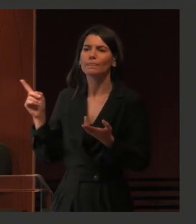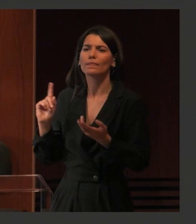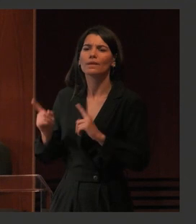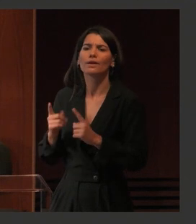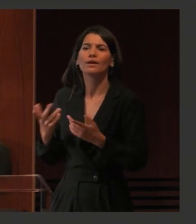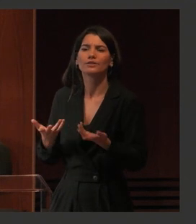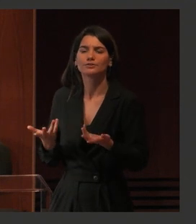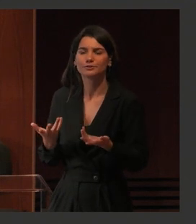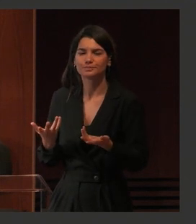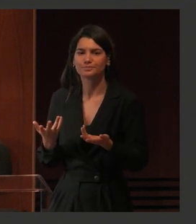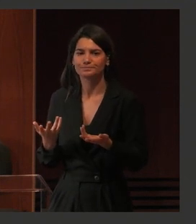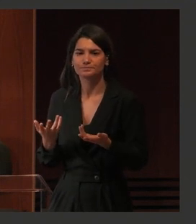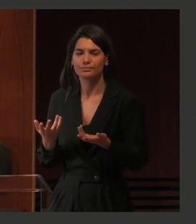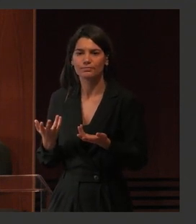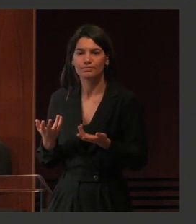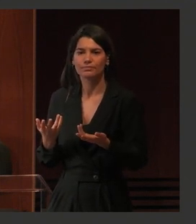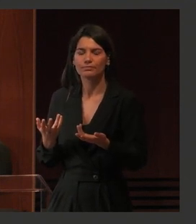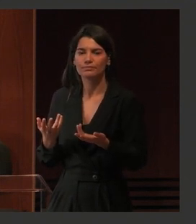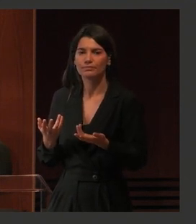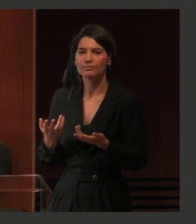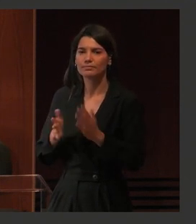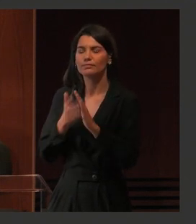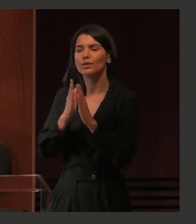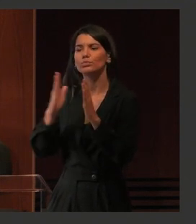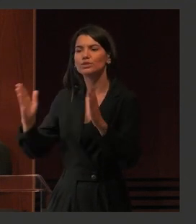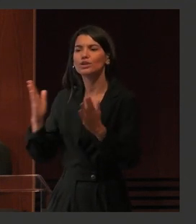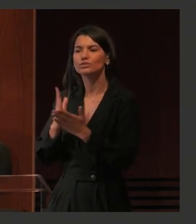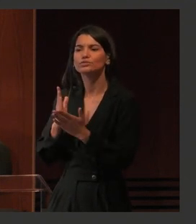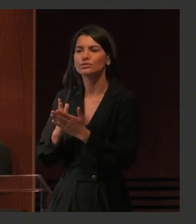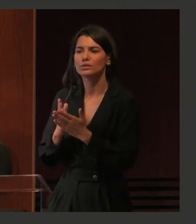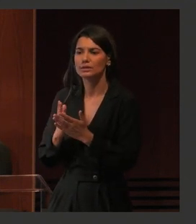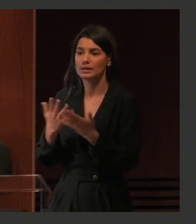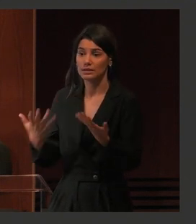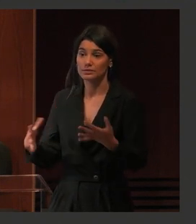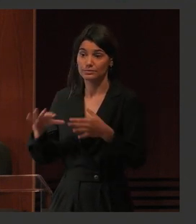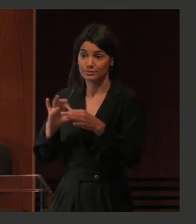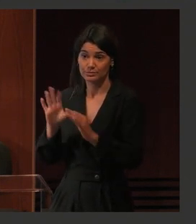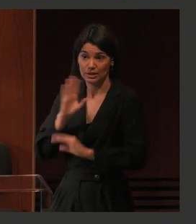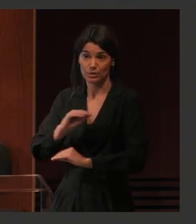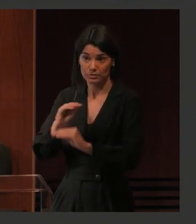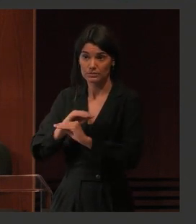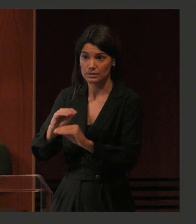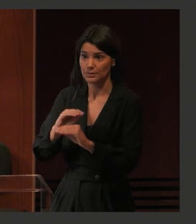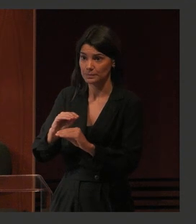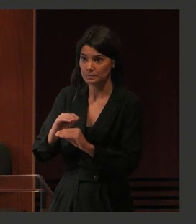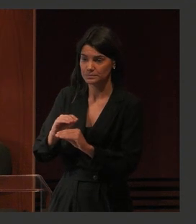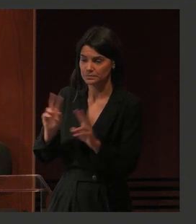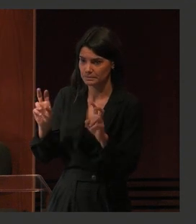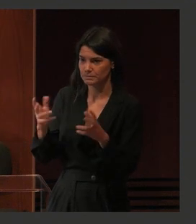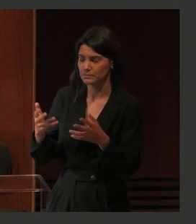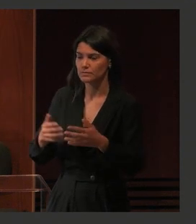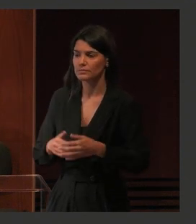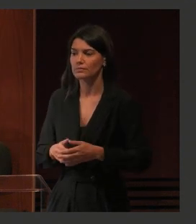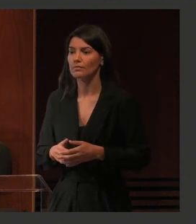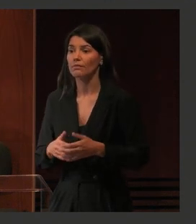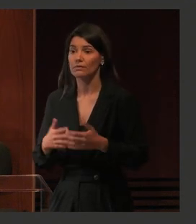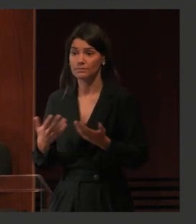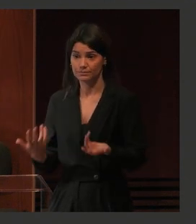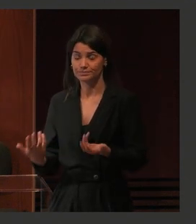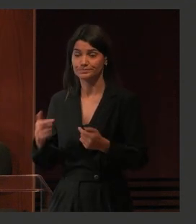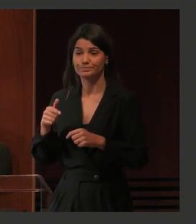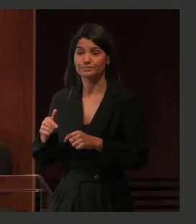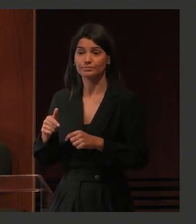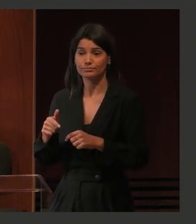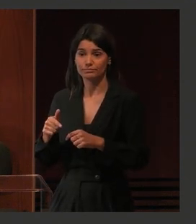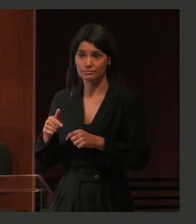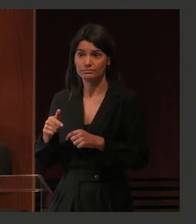educational aspect, when you bring And when you bring entertainment